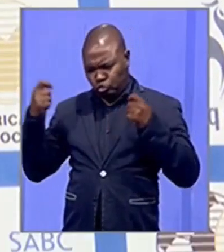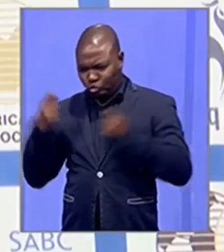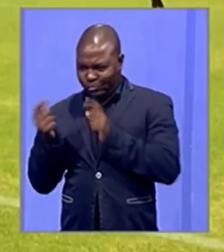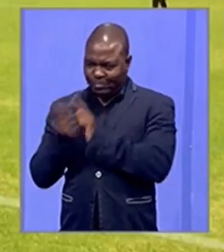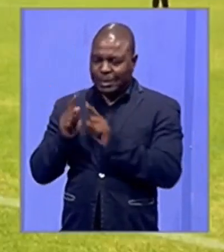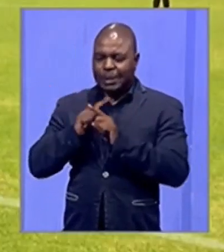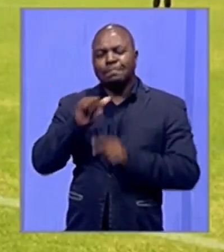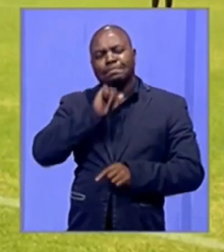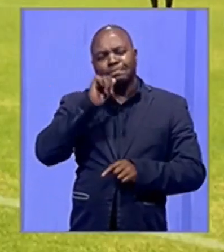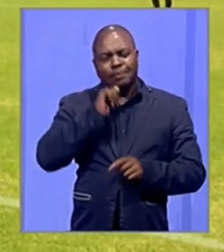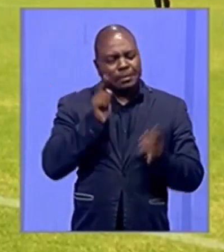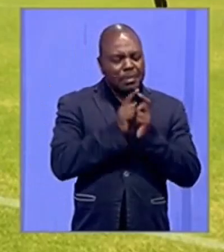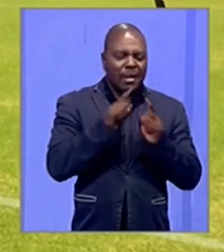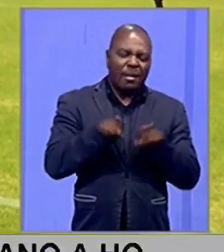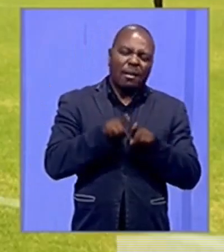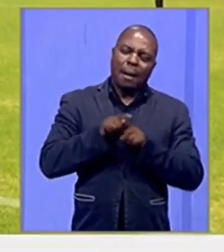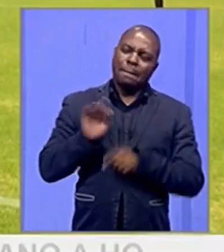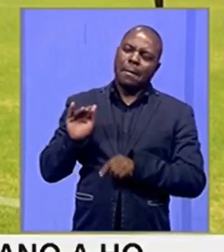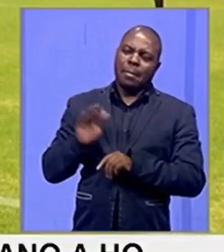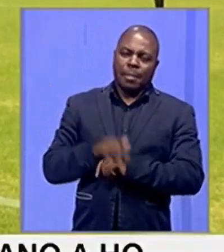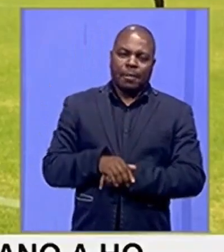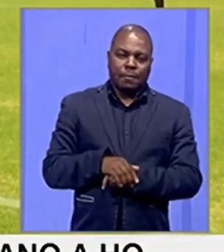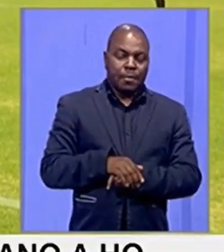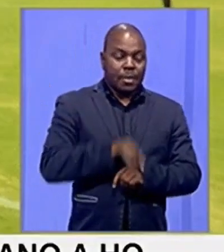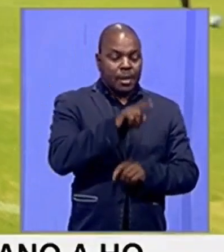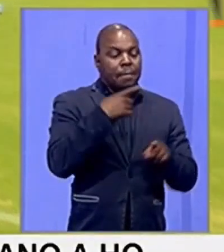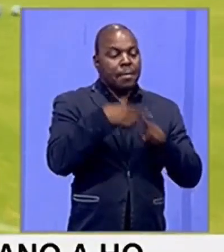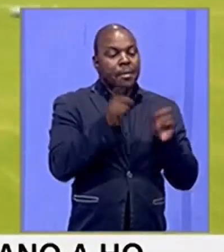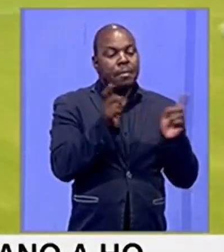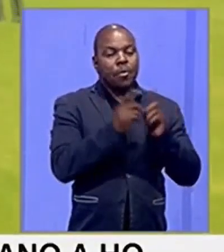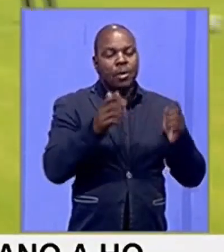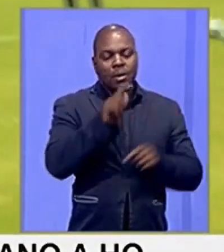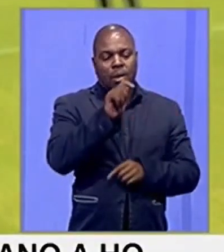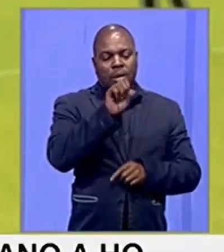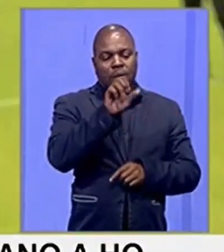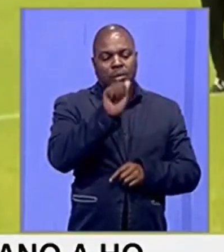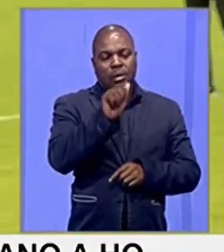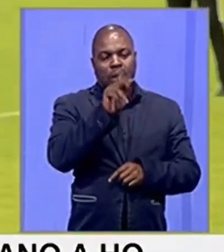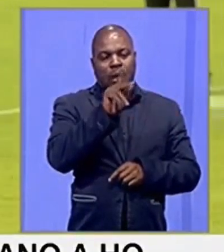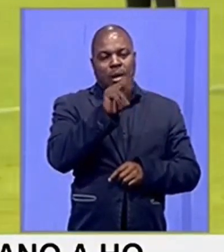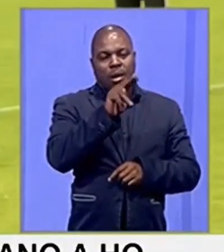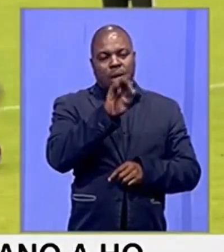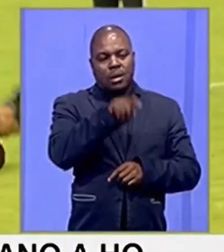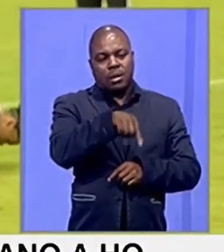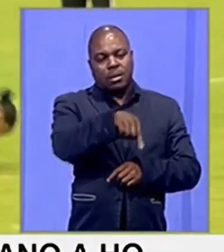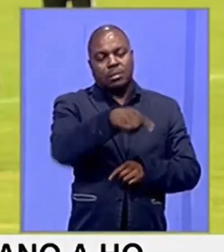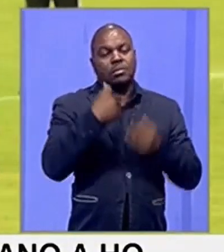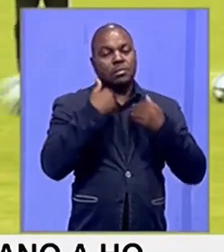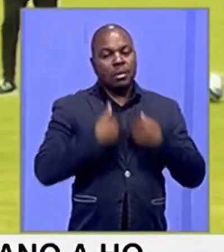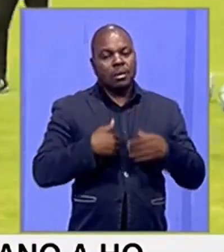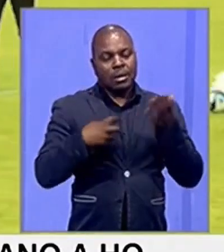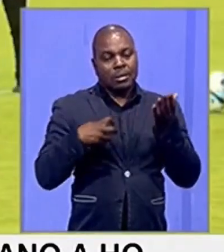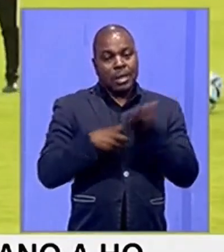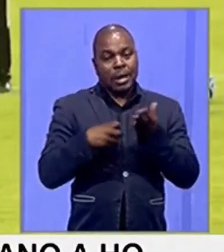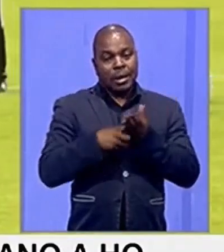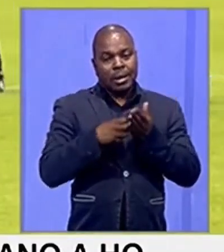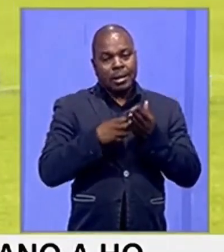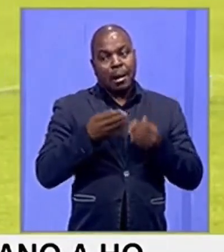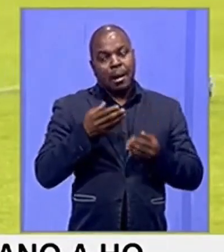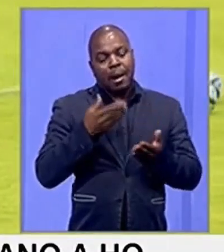end of match. Go tlo tsenwa lesolo lepatlelong la Tsakane ka Sontaga gomme ditikete di tlo humanega go tloga